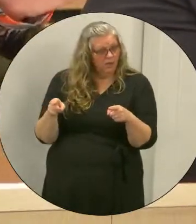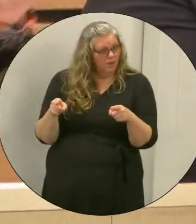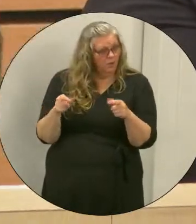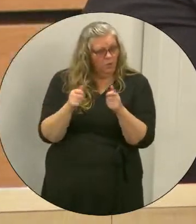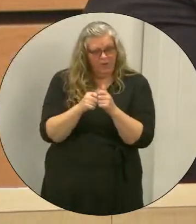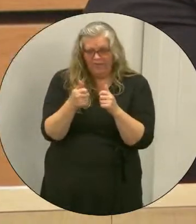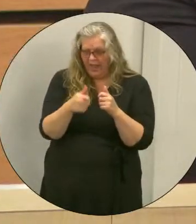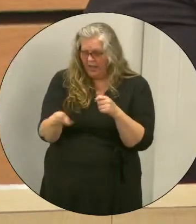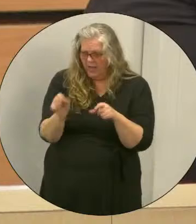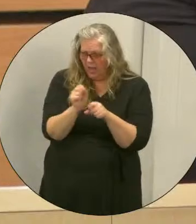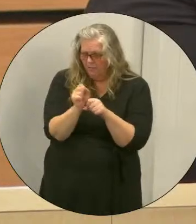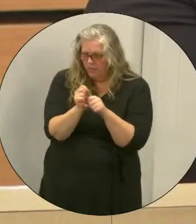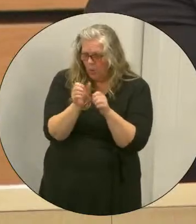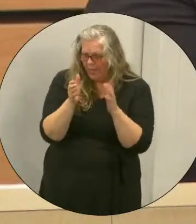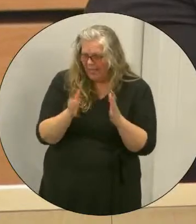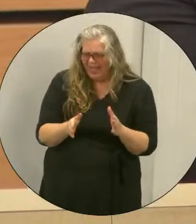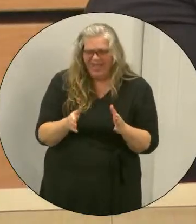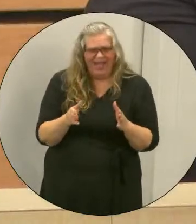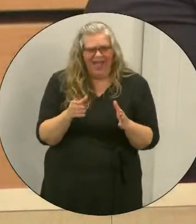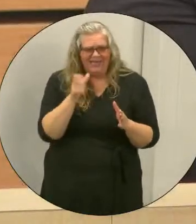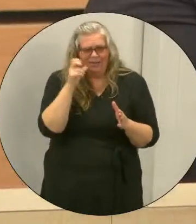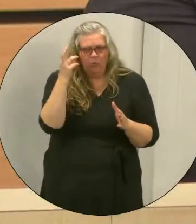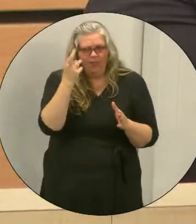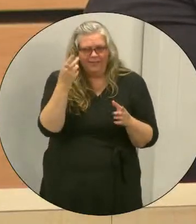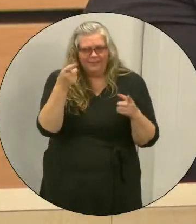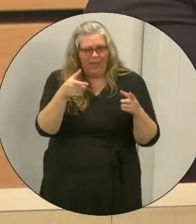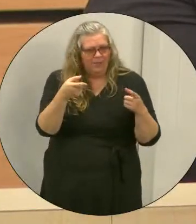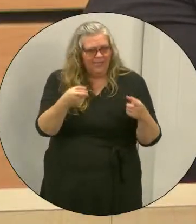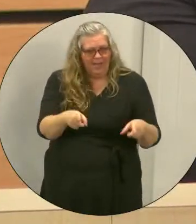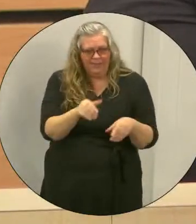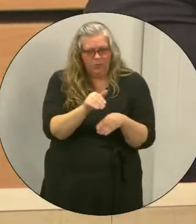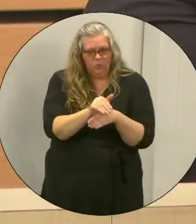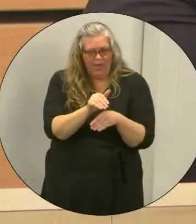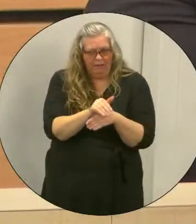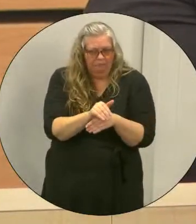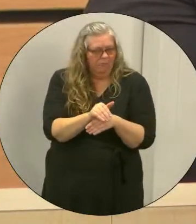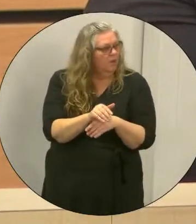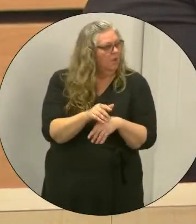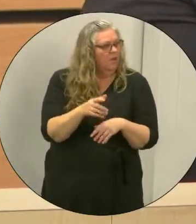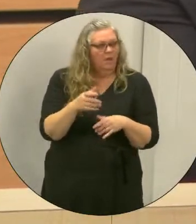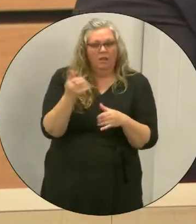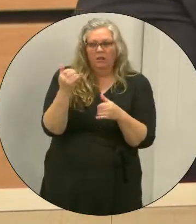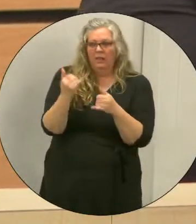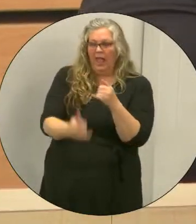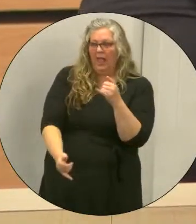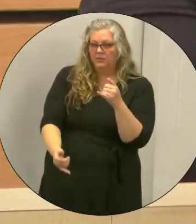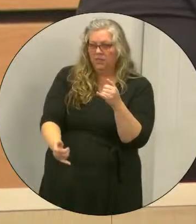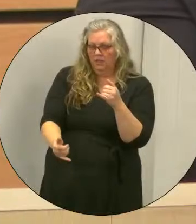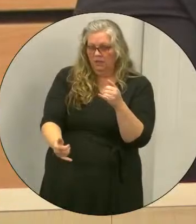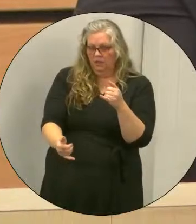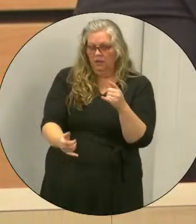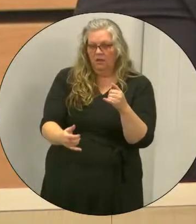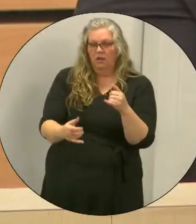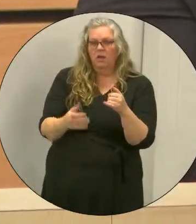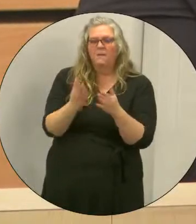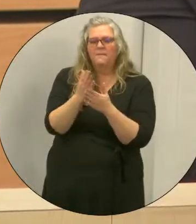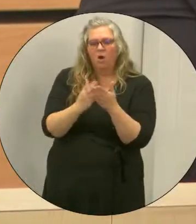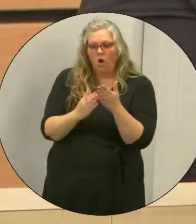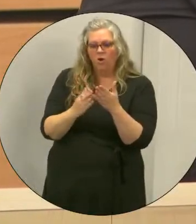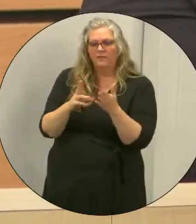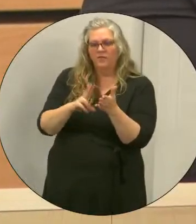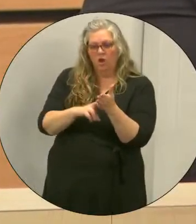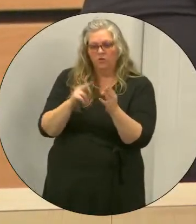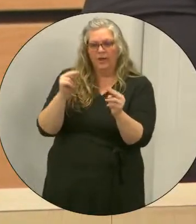which I didn't realize that we were going to have that tonight, so I thank you for that. Lastly, it is in my hope that as part of the contract